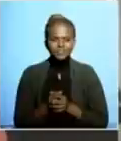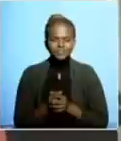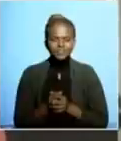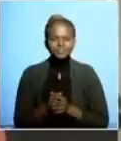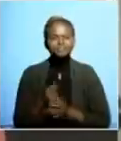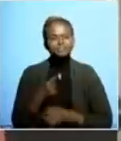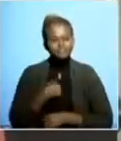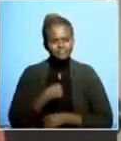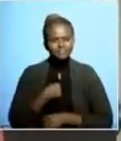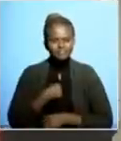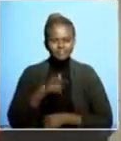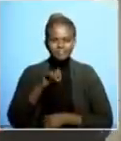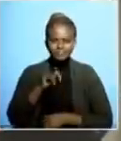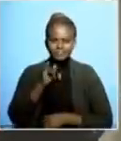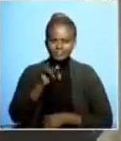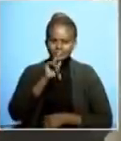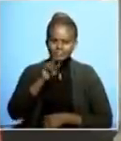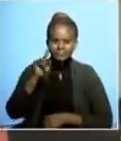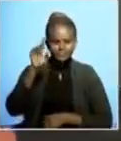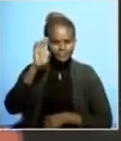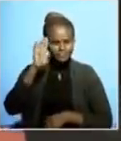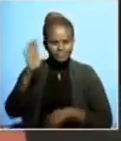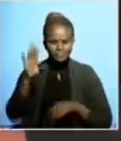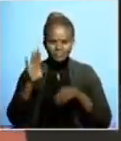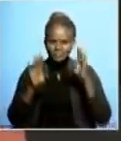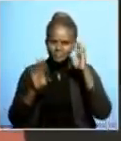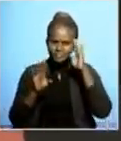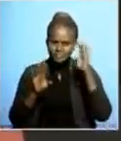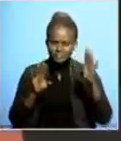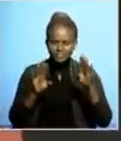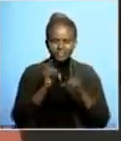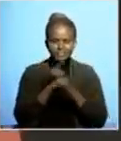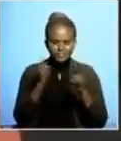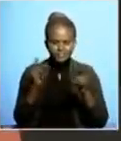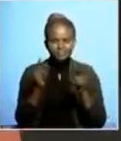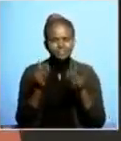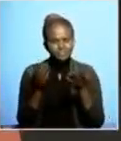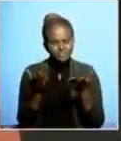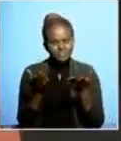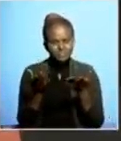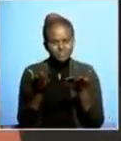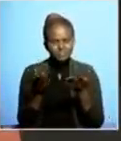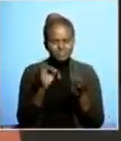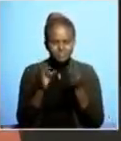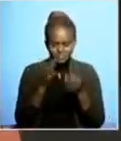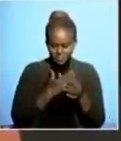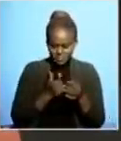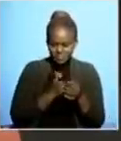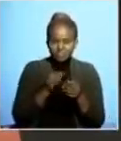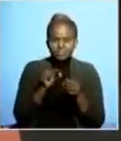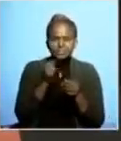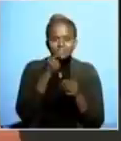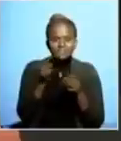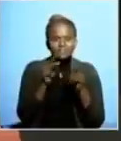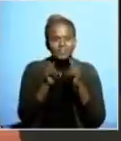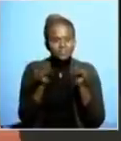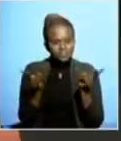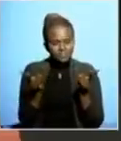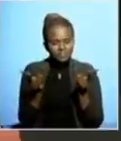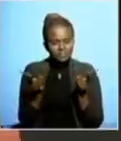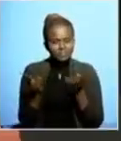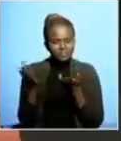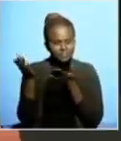I do recognize, just to pay due recognition, if I may say so, to